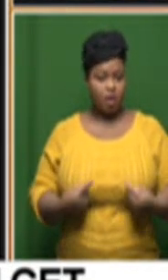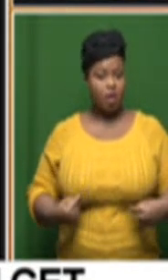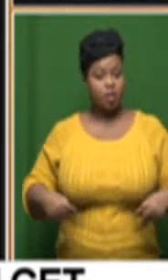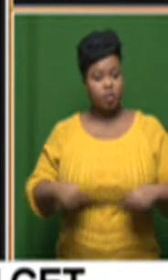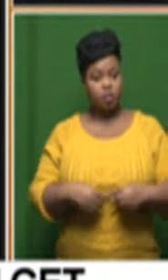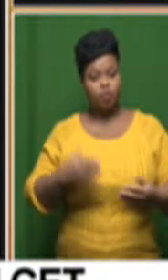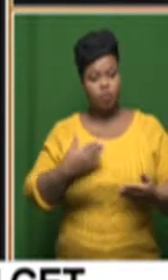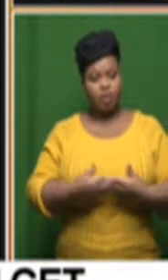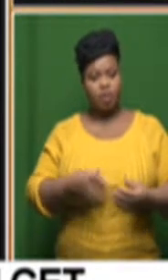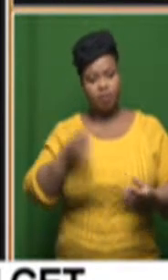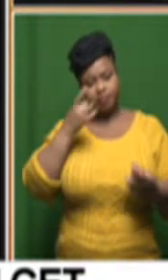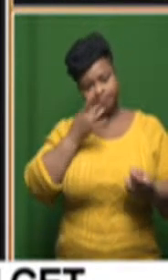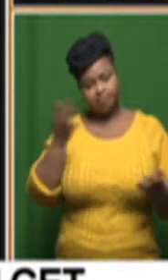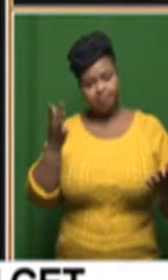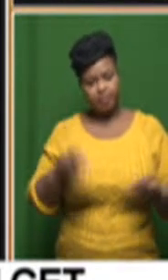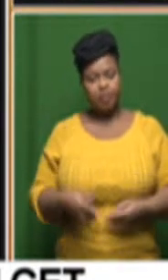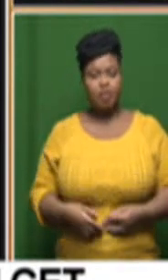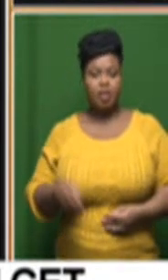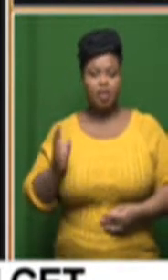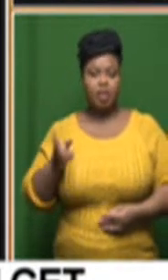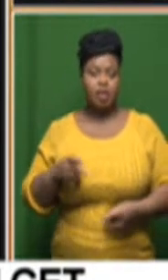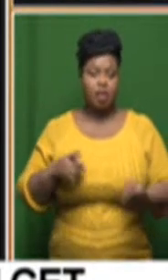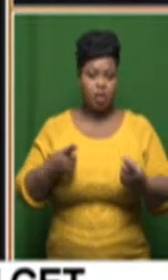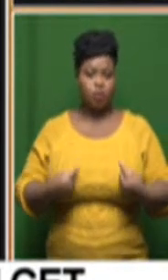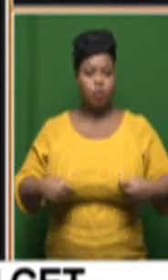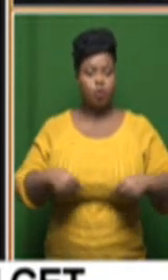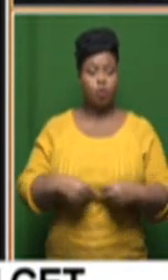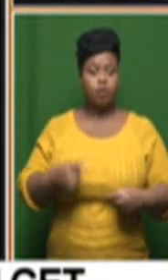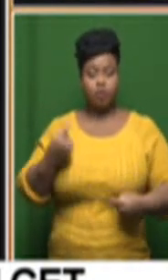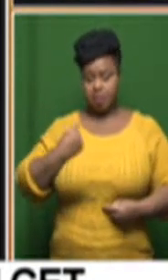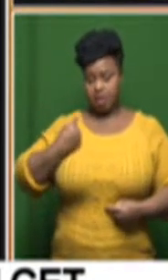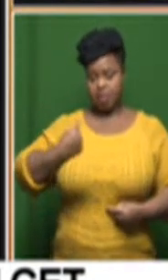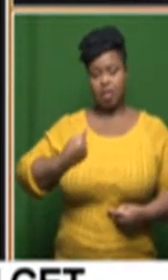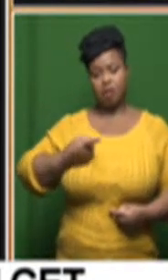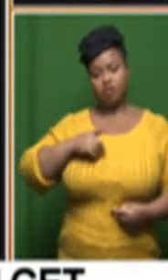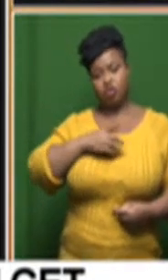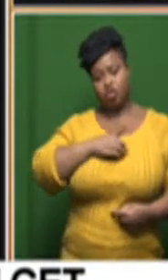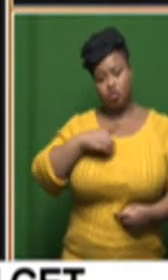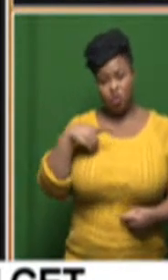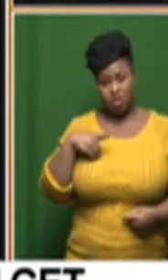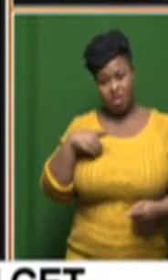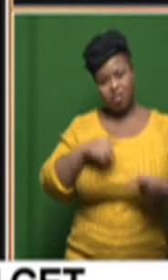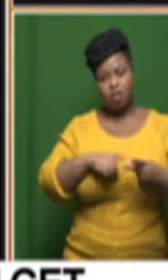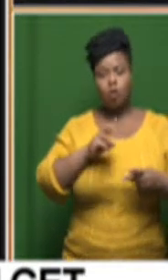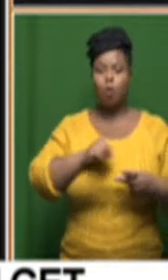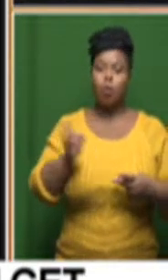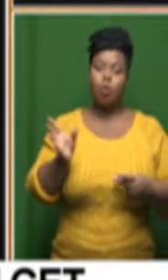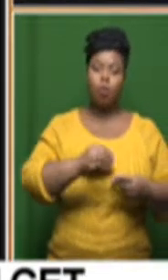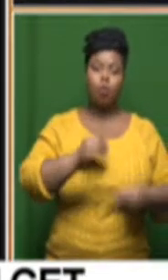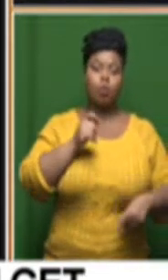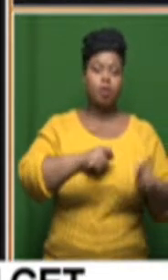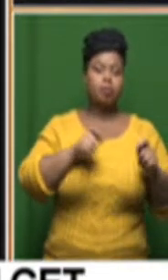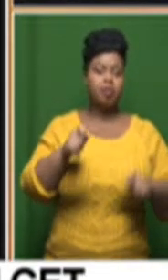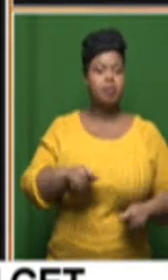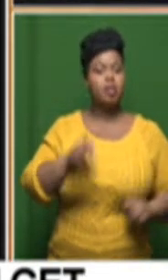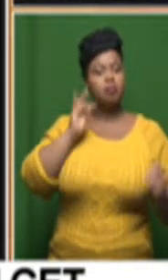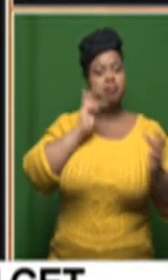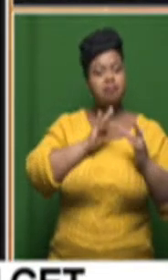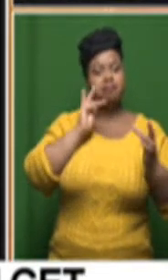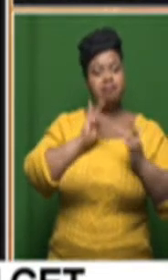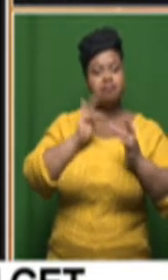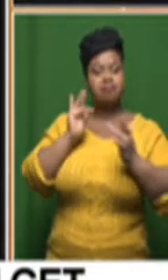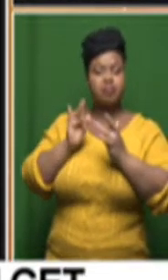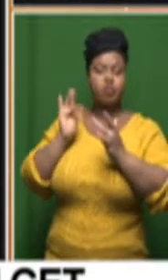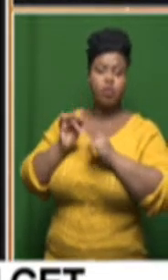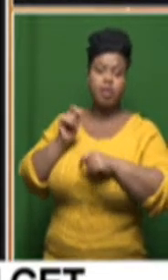send the messages. And we all, from myself to the doctors to all the people that can